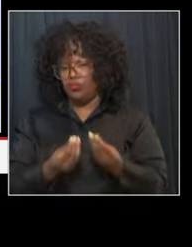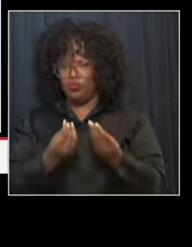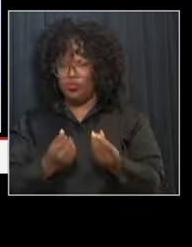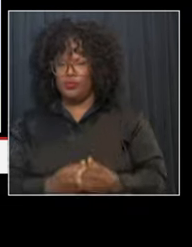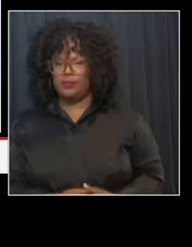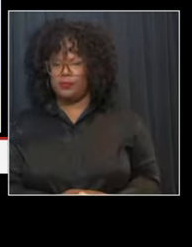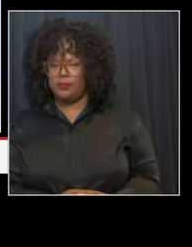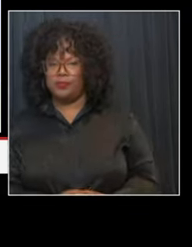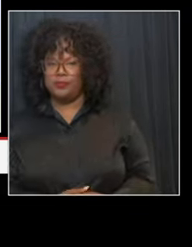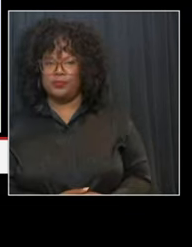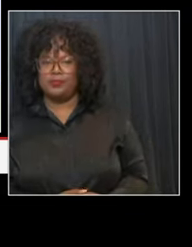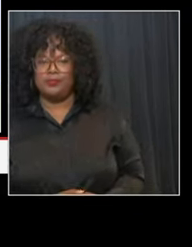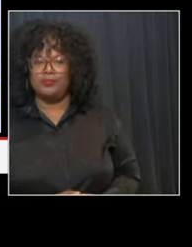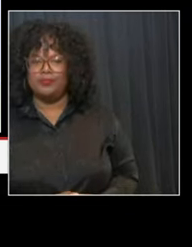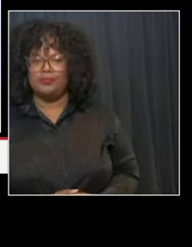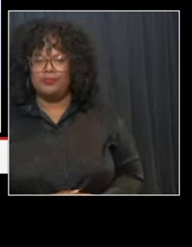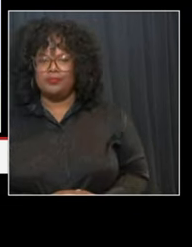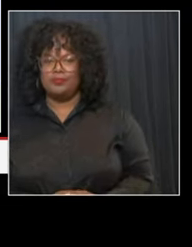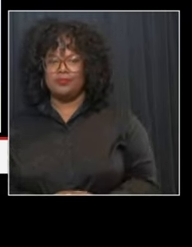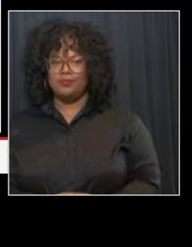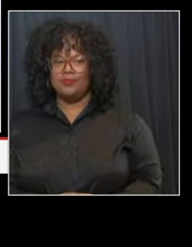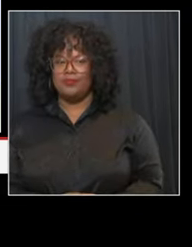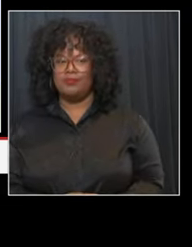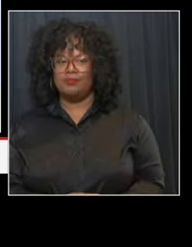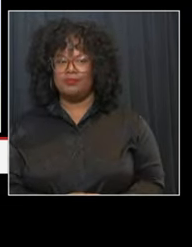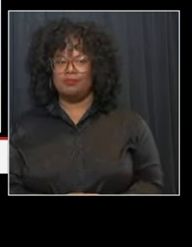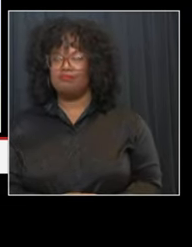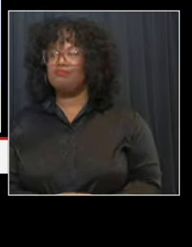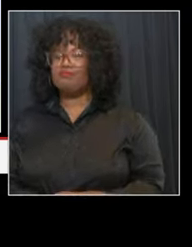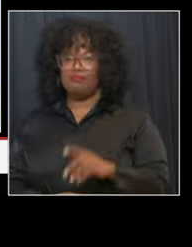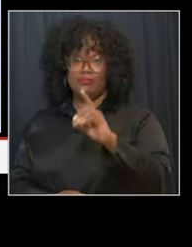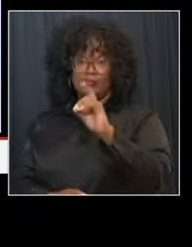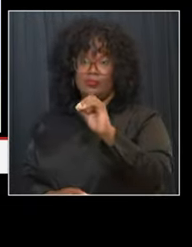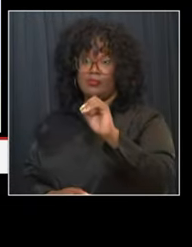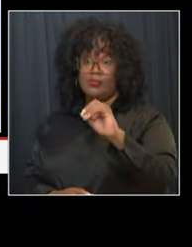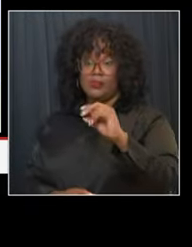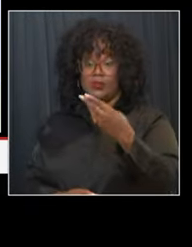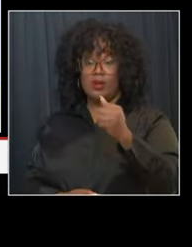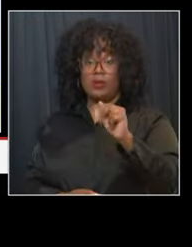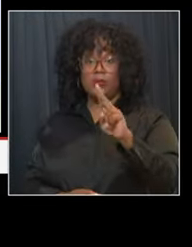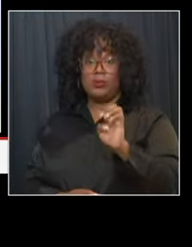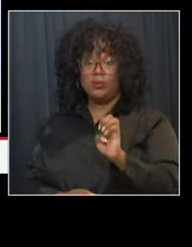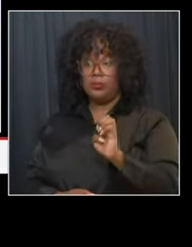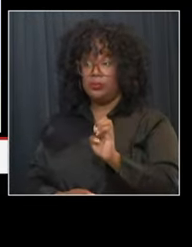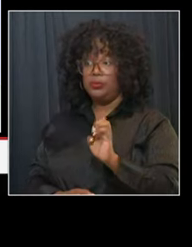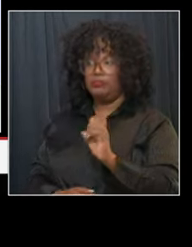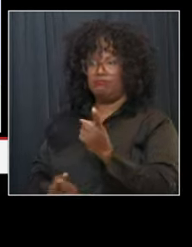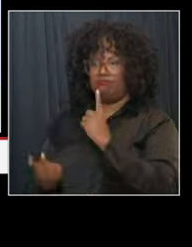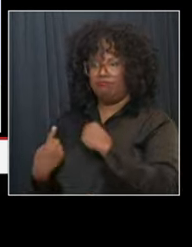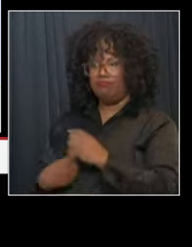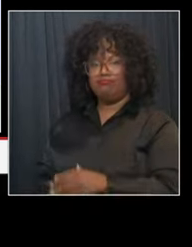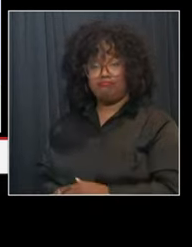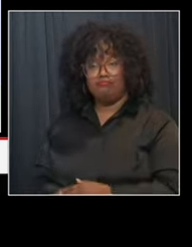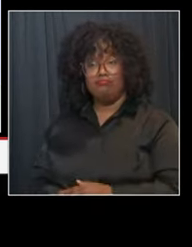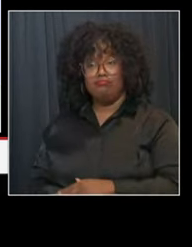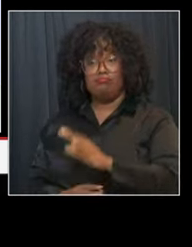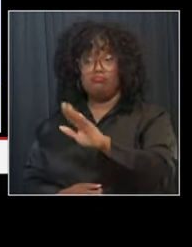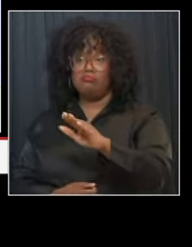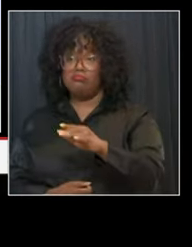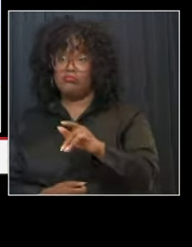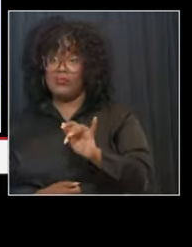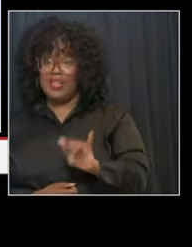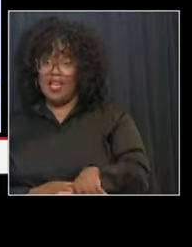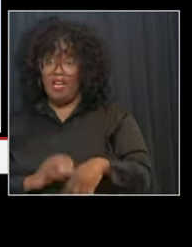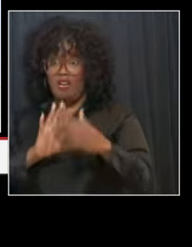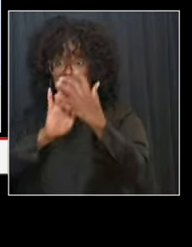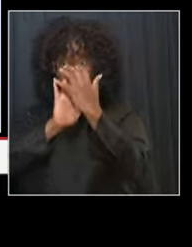of snow in January. So we had a DPW budget, Public Works budget, that has a snow allocation. They go beyond the snow allocation because we have a lot